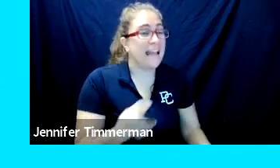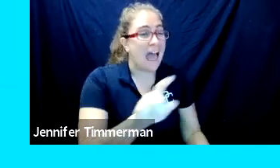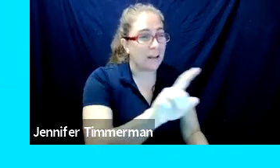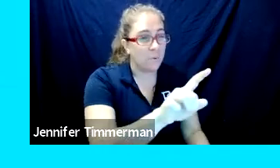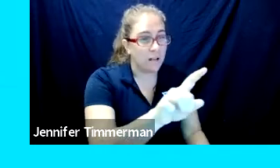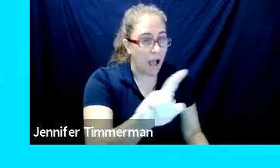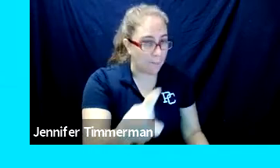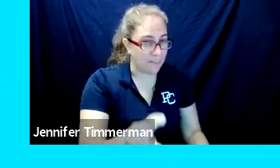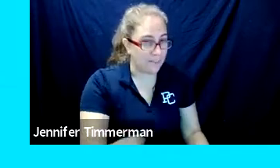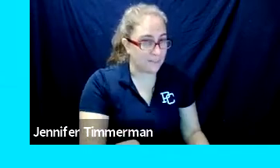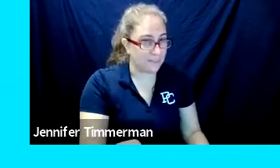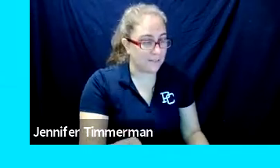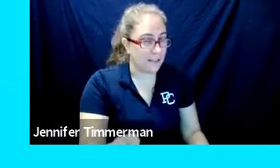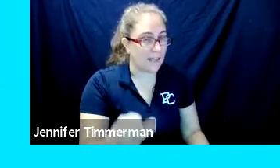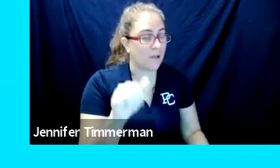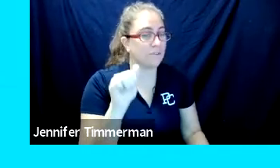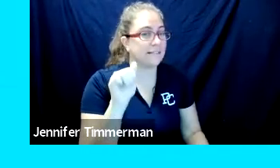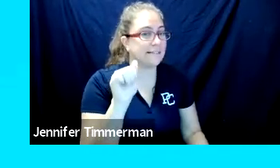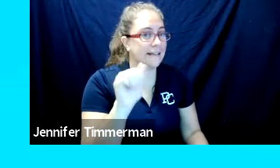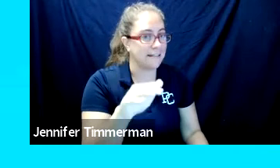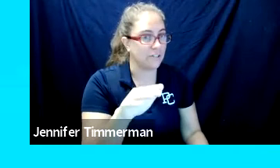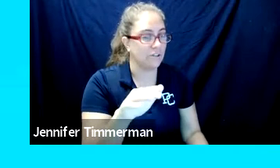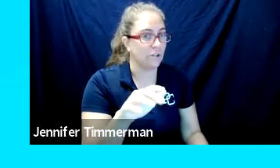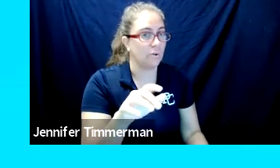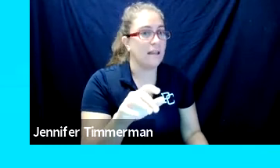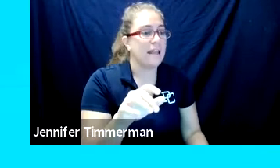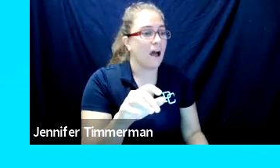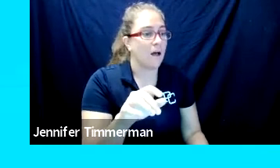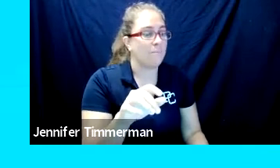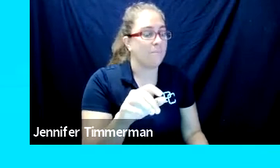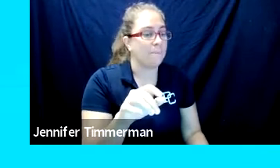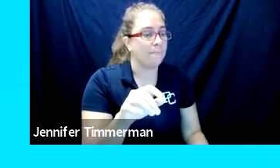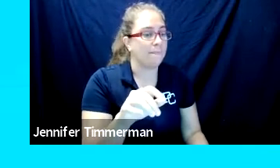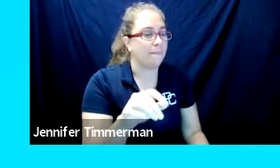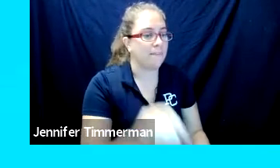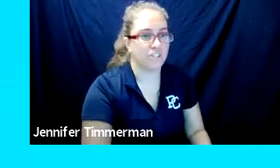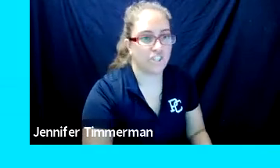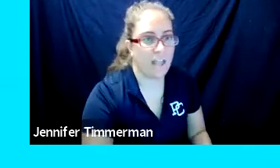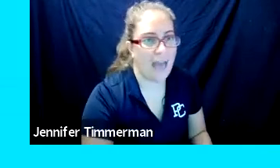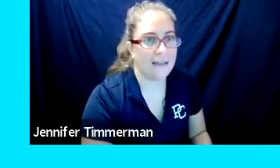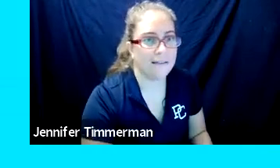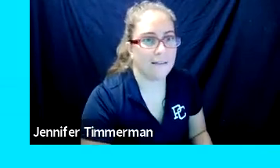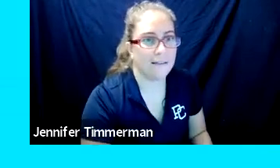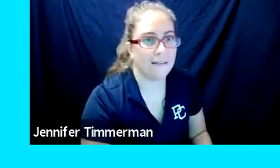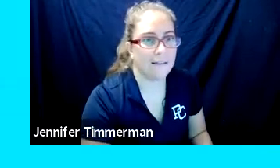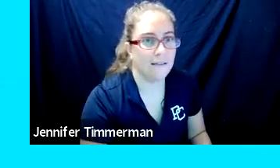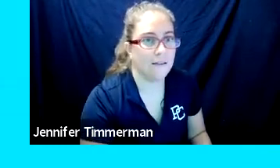rooms. And I will copy this and I will send it to you in the